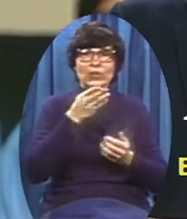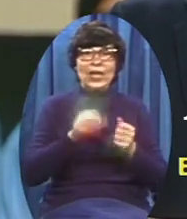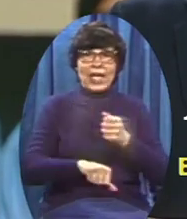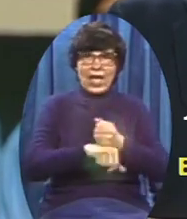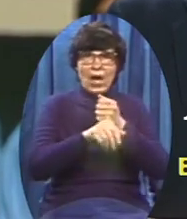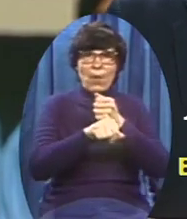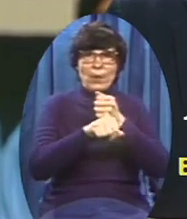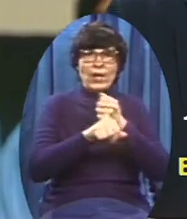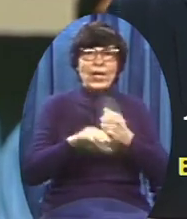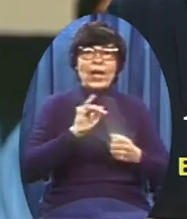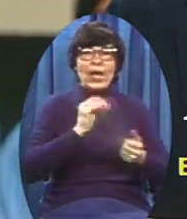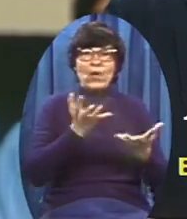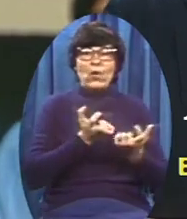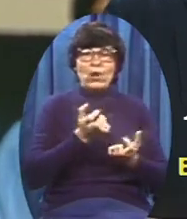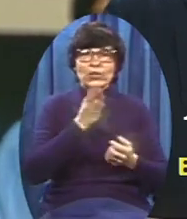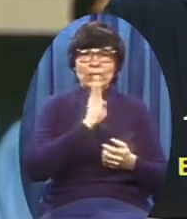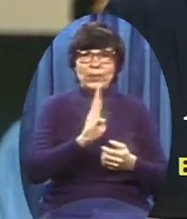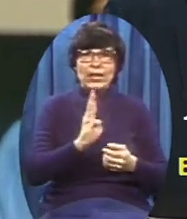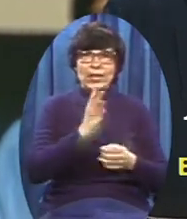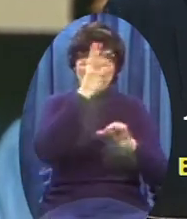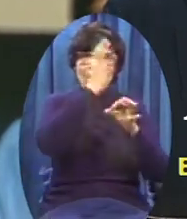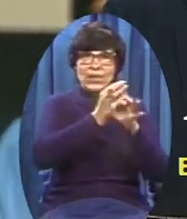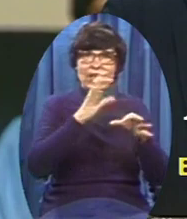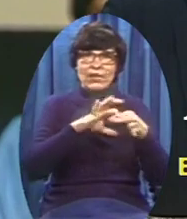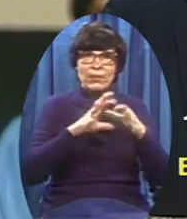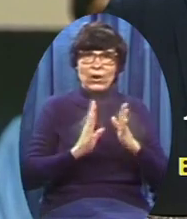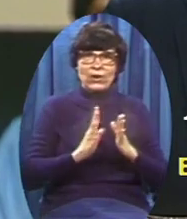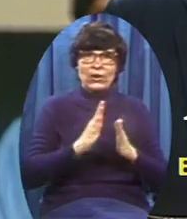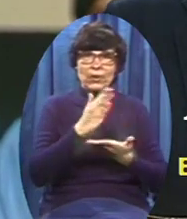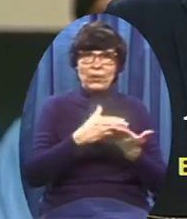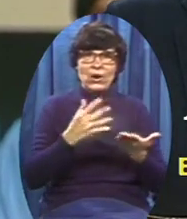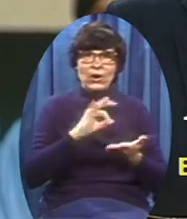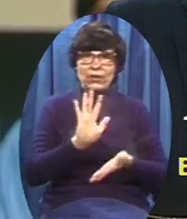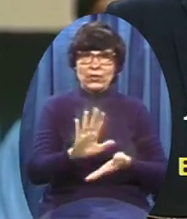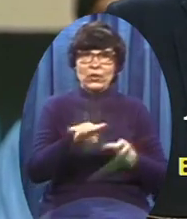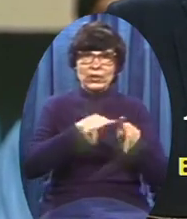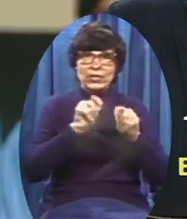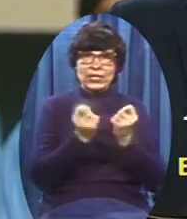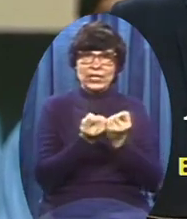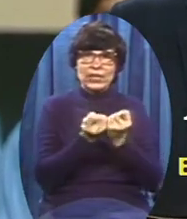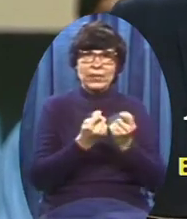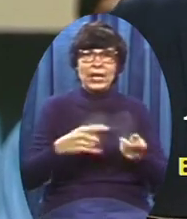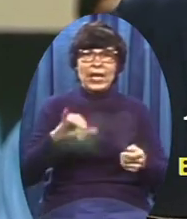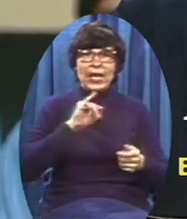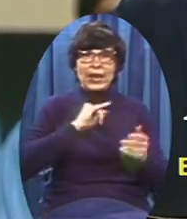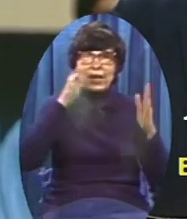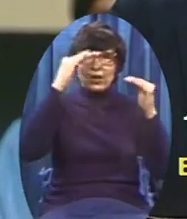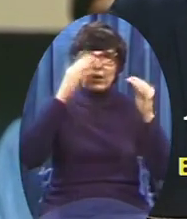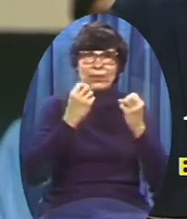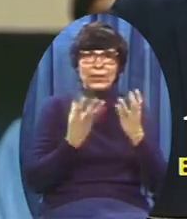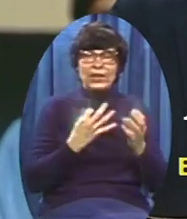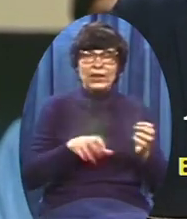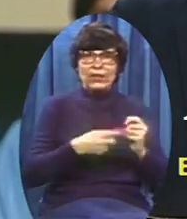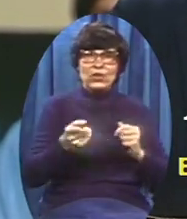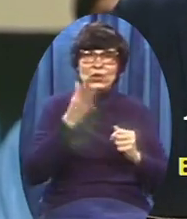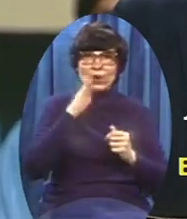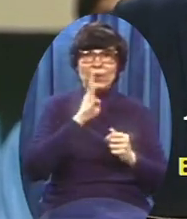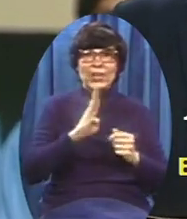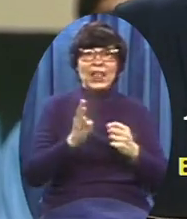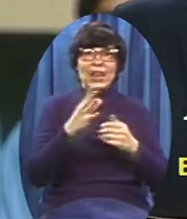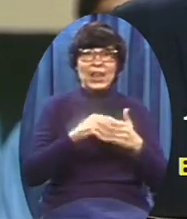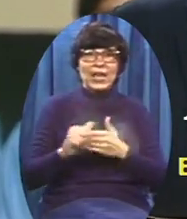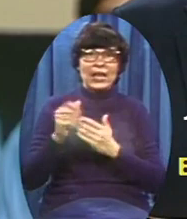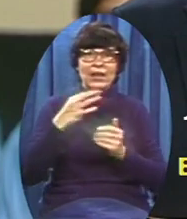more. I'll be a part of your team, Jerry. And I hope that many of you will be led of God to help us keep projecting